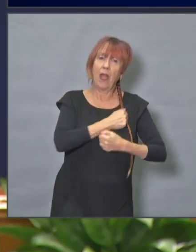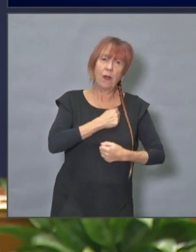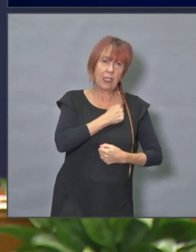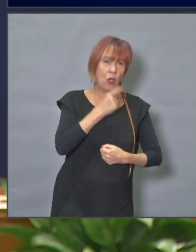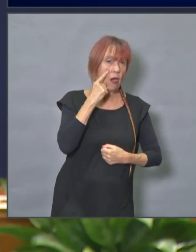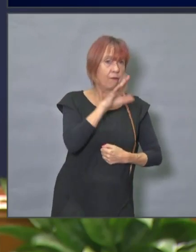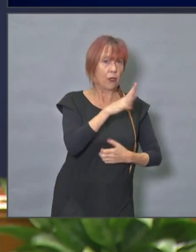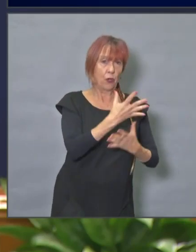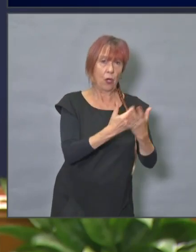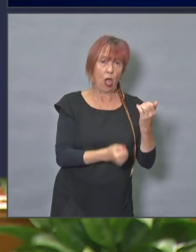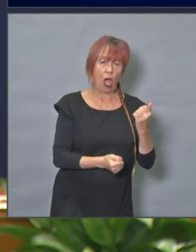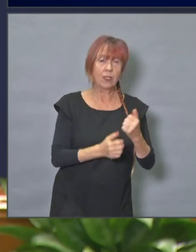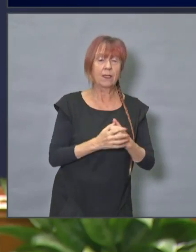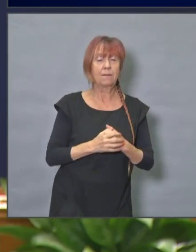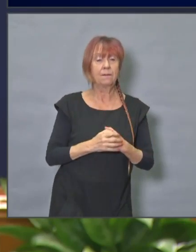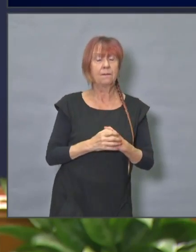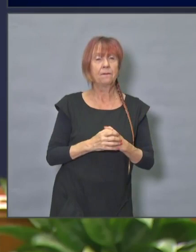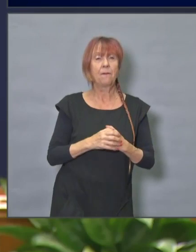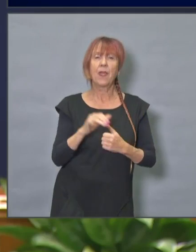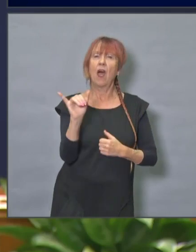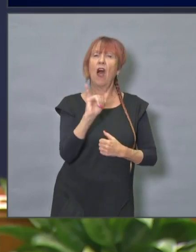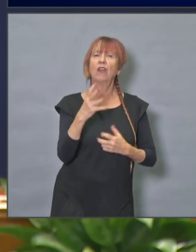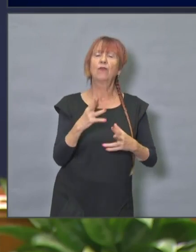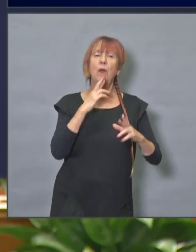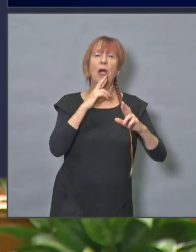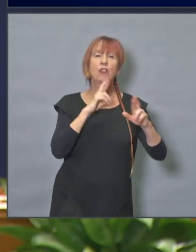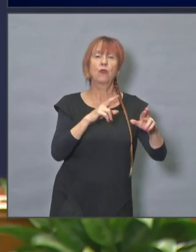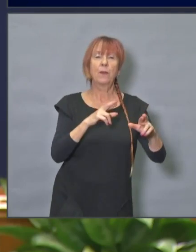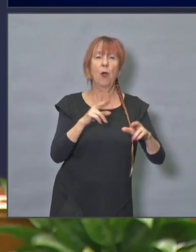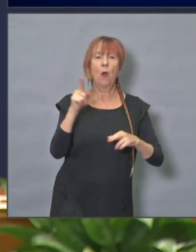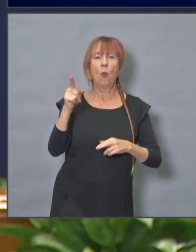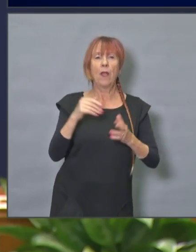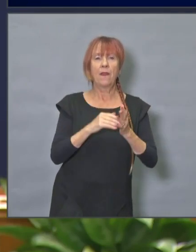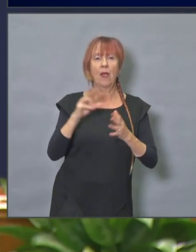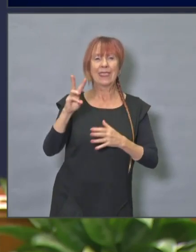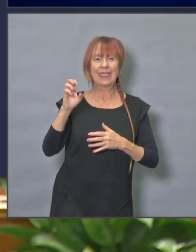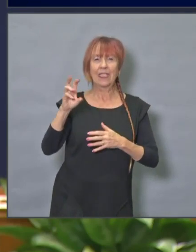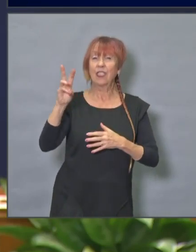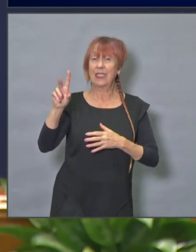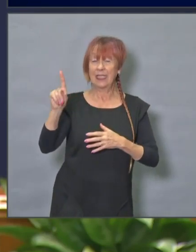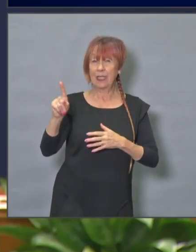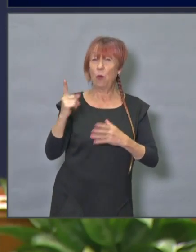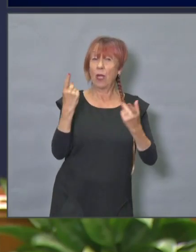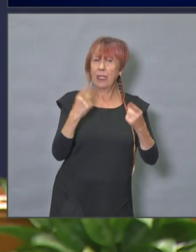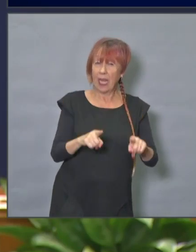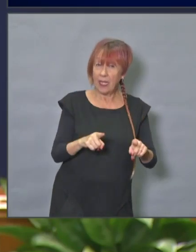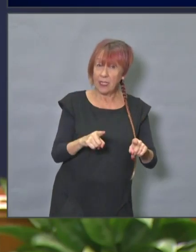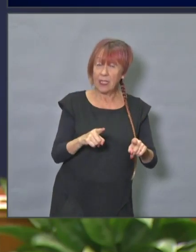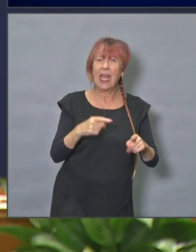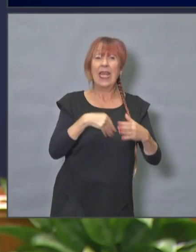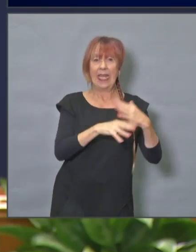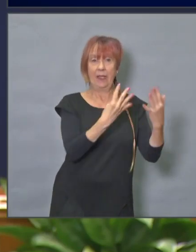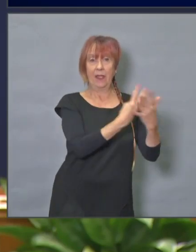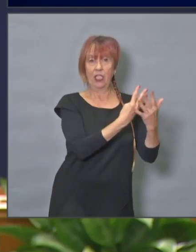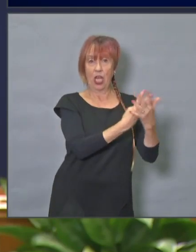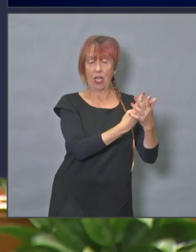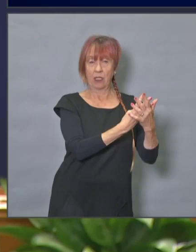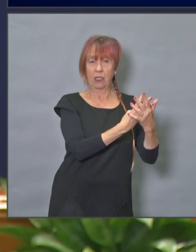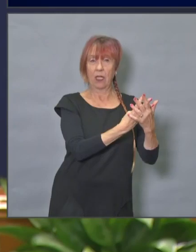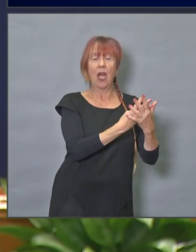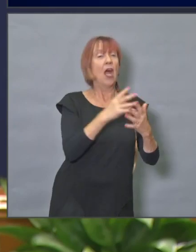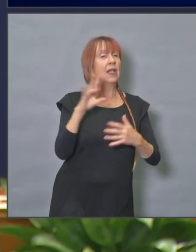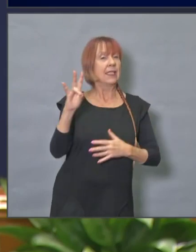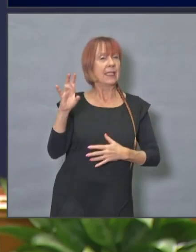your loss. We're also reporting 1,061 confirmed cases at some point in our jail facilities. There